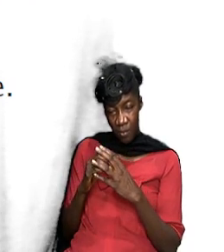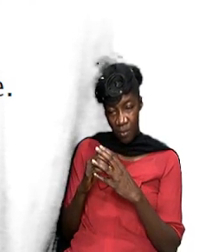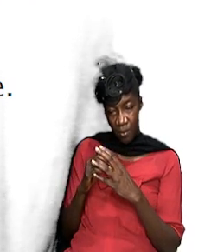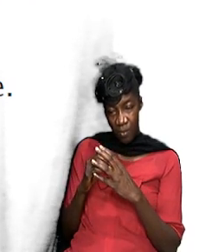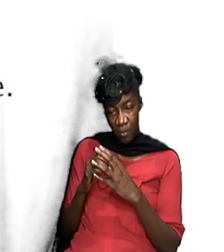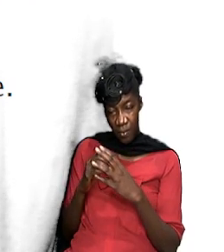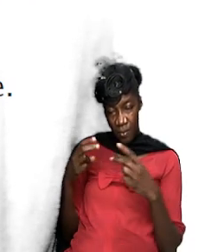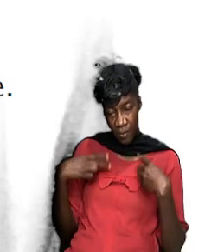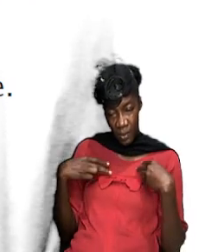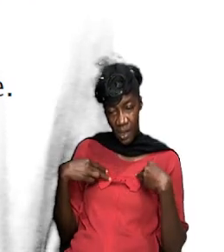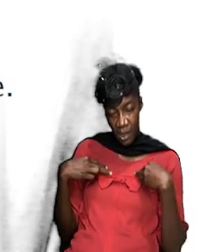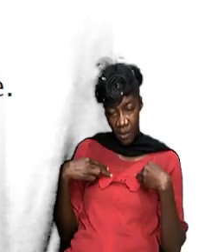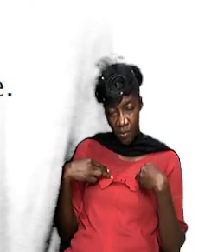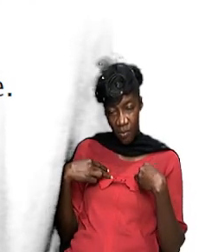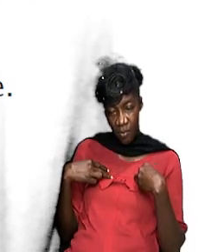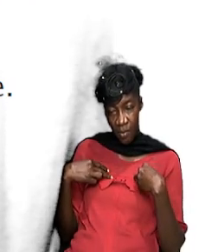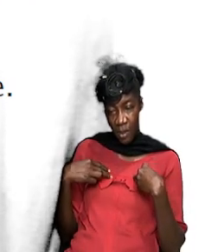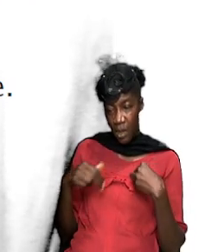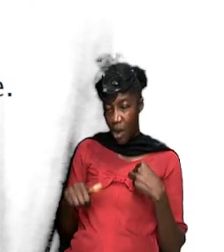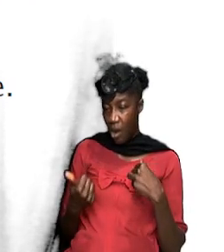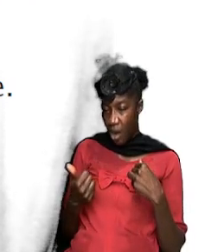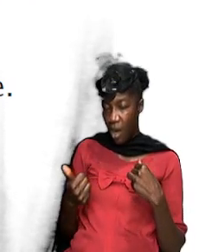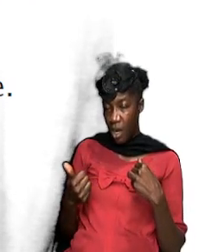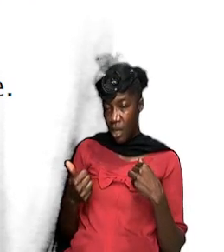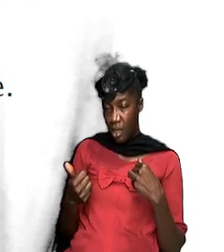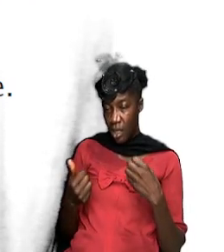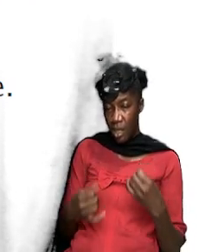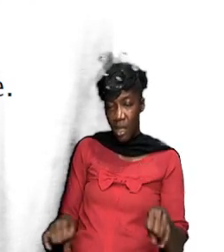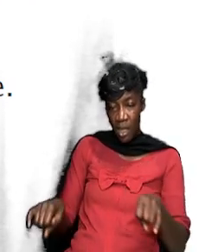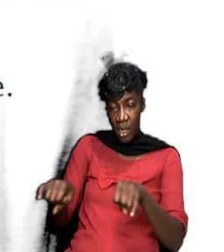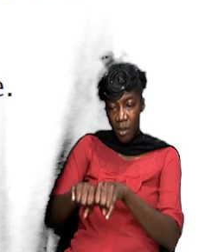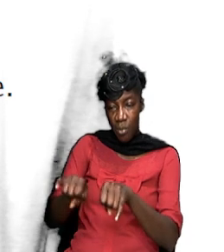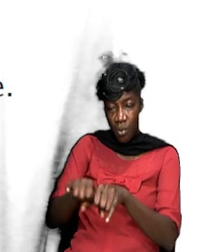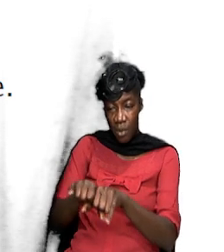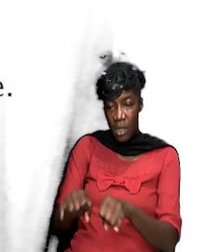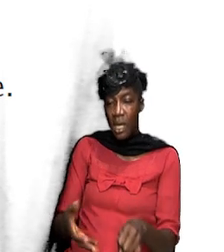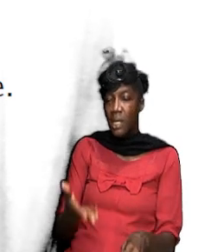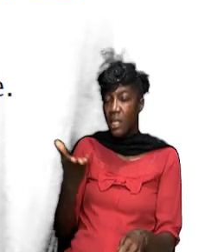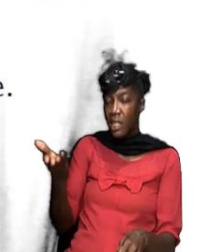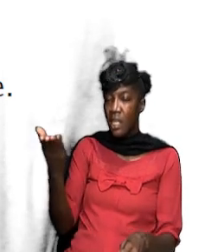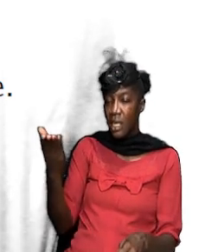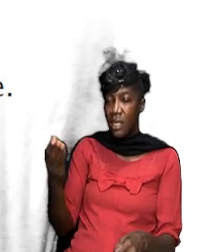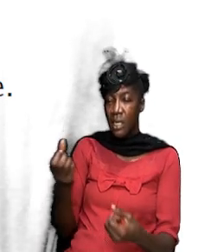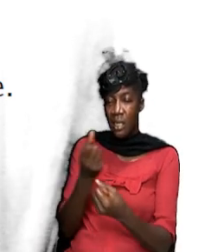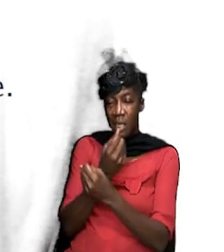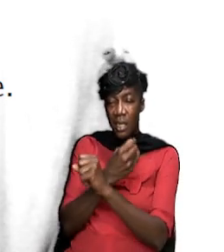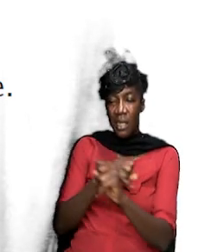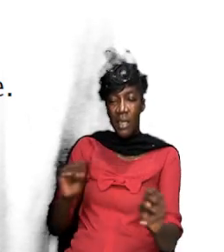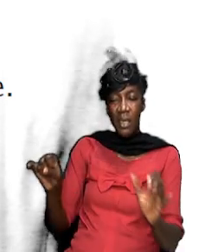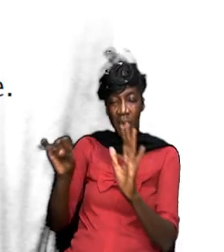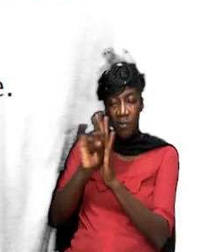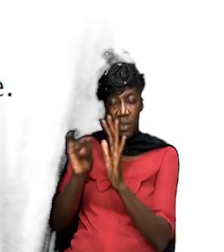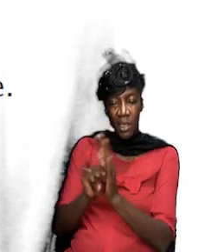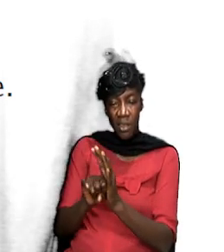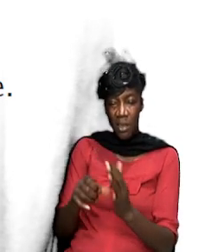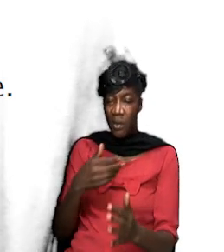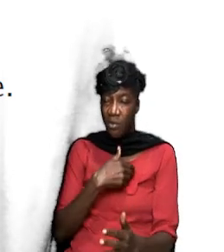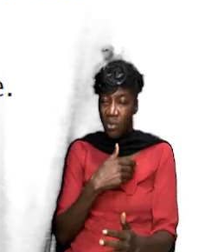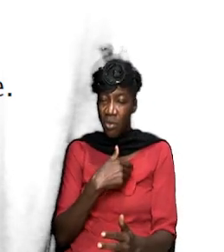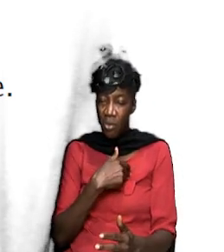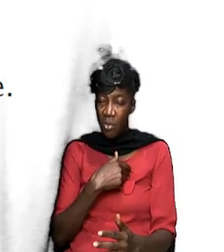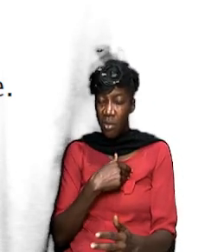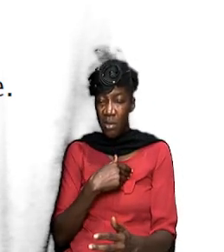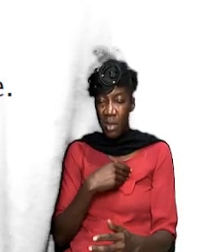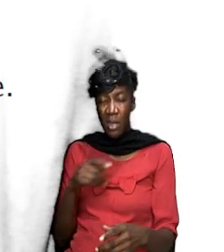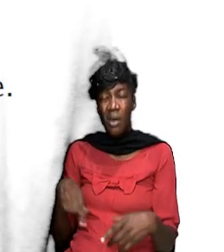But there are some more weightier things, like the salvation of souls. When we go down to pray, do we